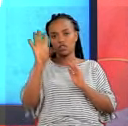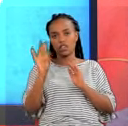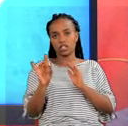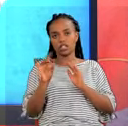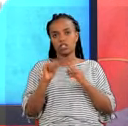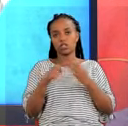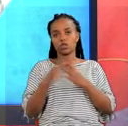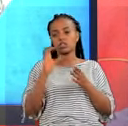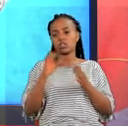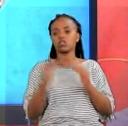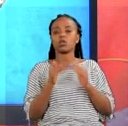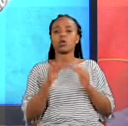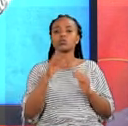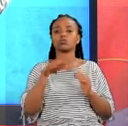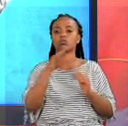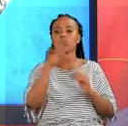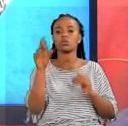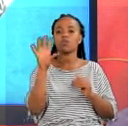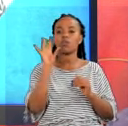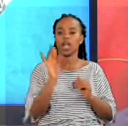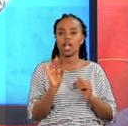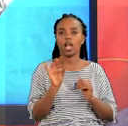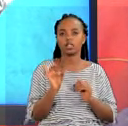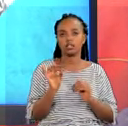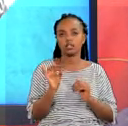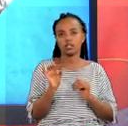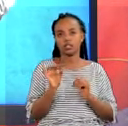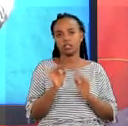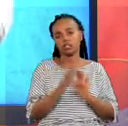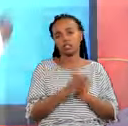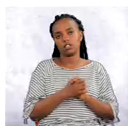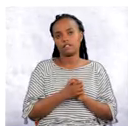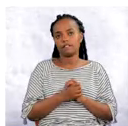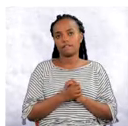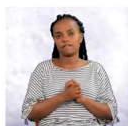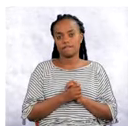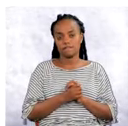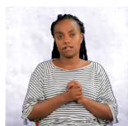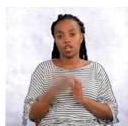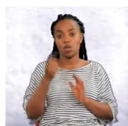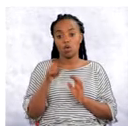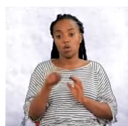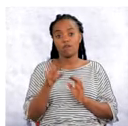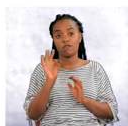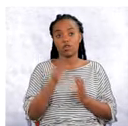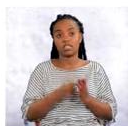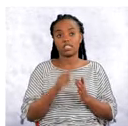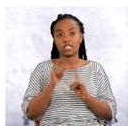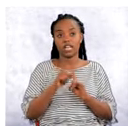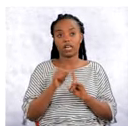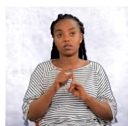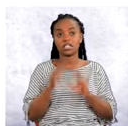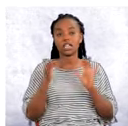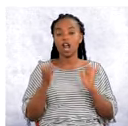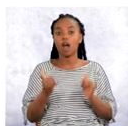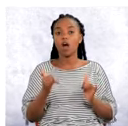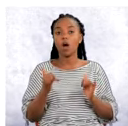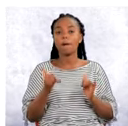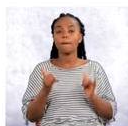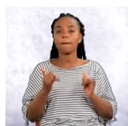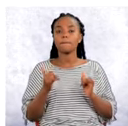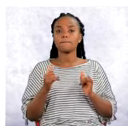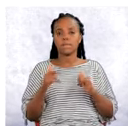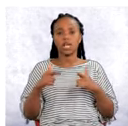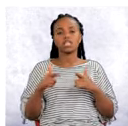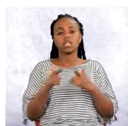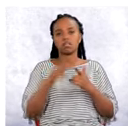square root of 8. Let me write C as it is. We have found these terms. Now,